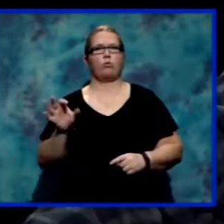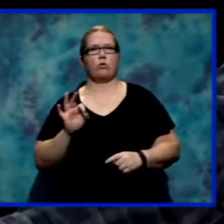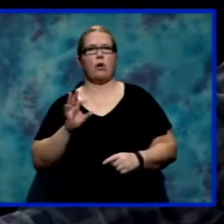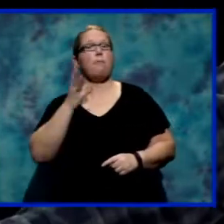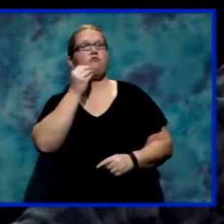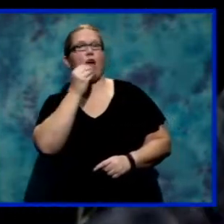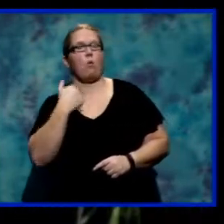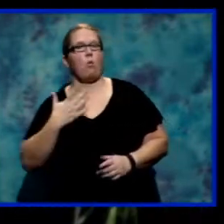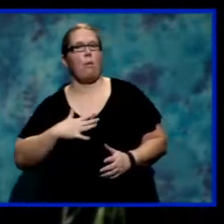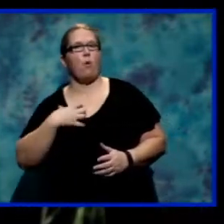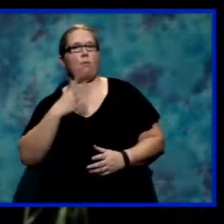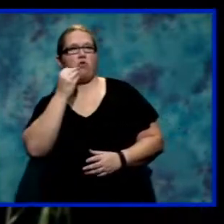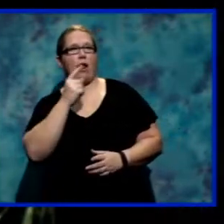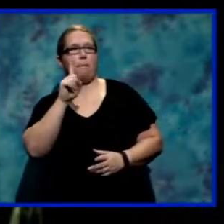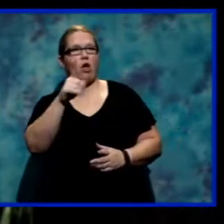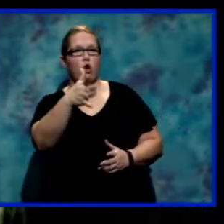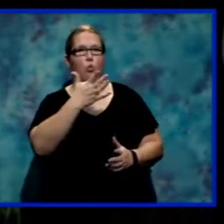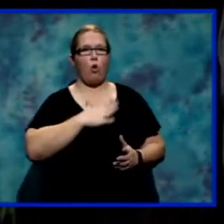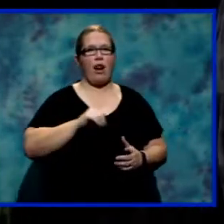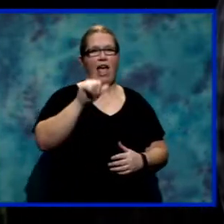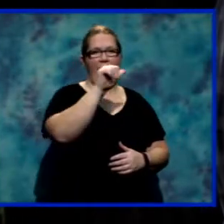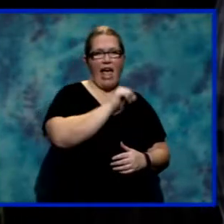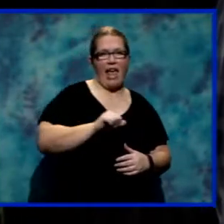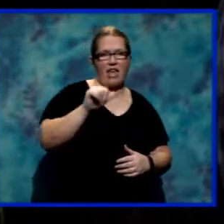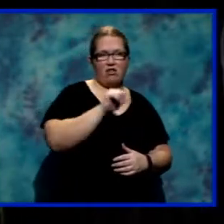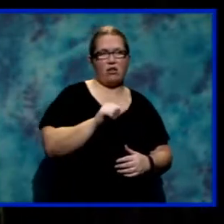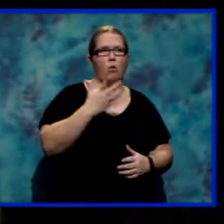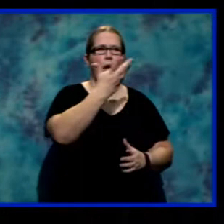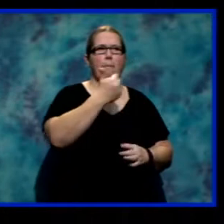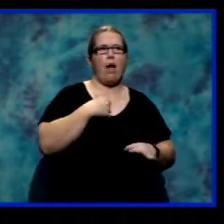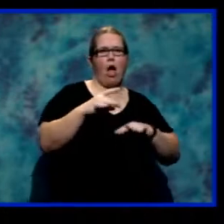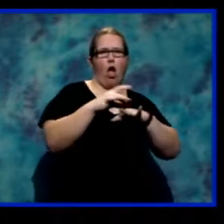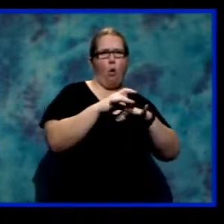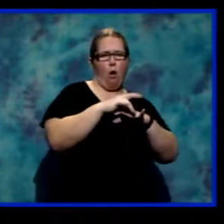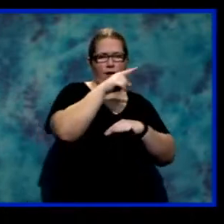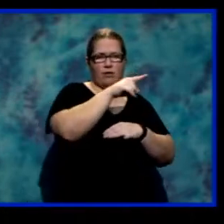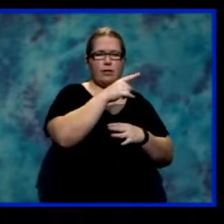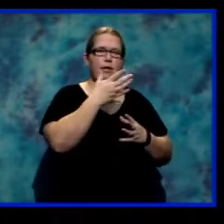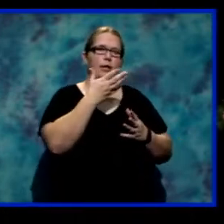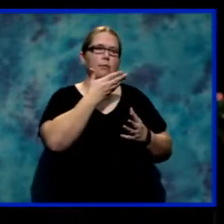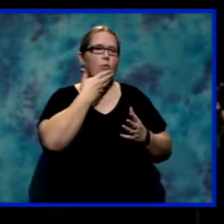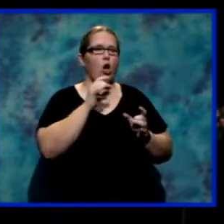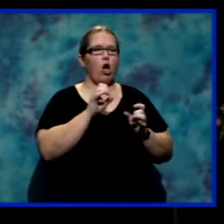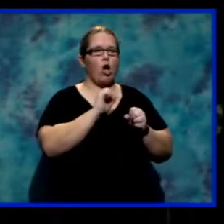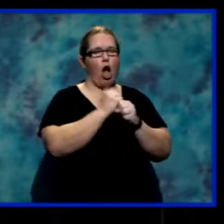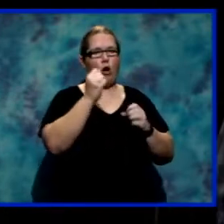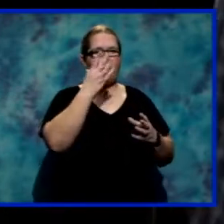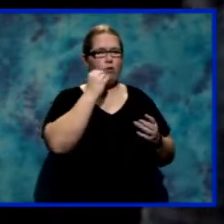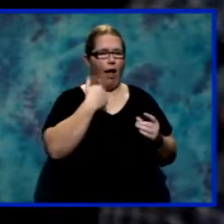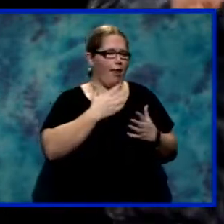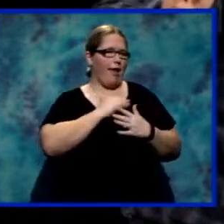Browner. But if you go to Asia, where Liska's people come from, and she's a nice golden brown. Praise the Lord for that, Liska. I love your brown